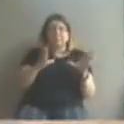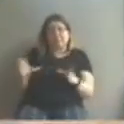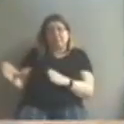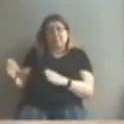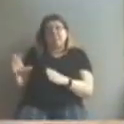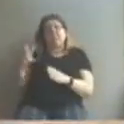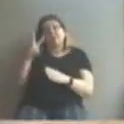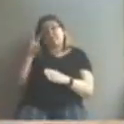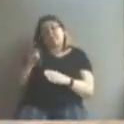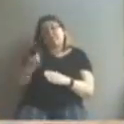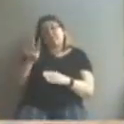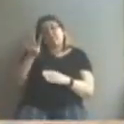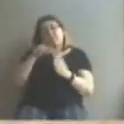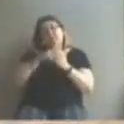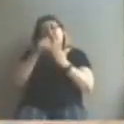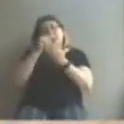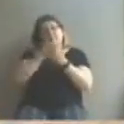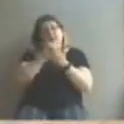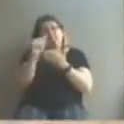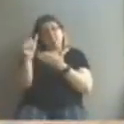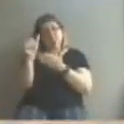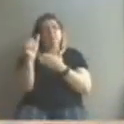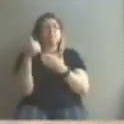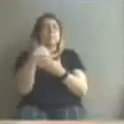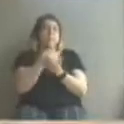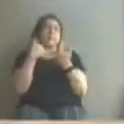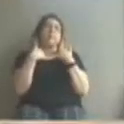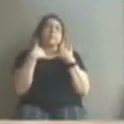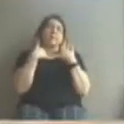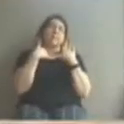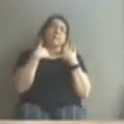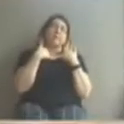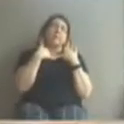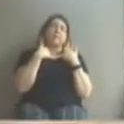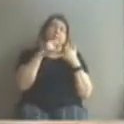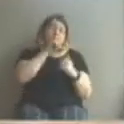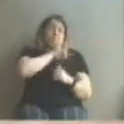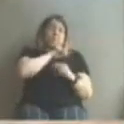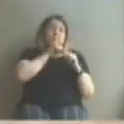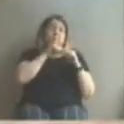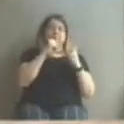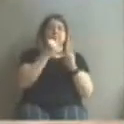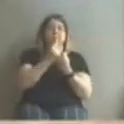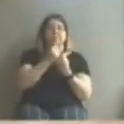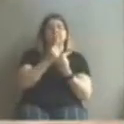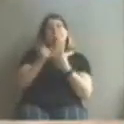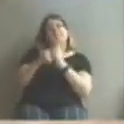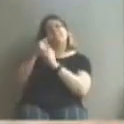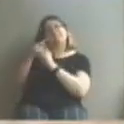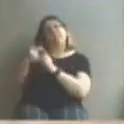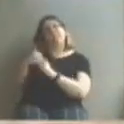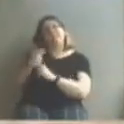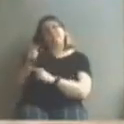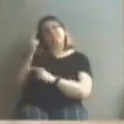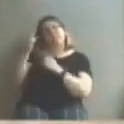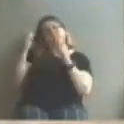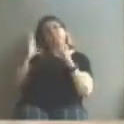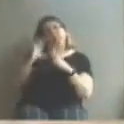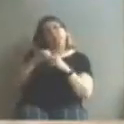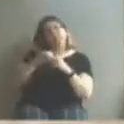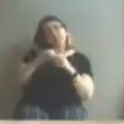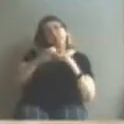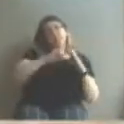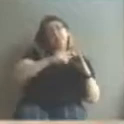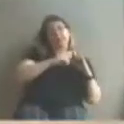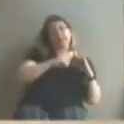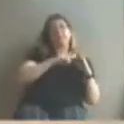that $2.4 million that was assigned. So we have a very quality team. In addition, we kind of had two directors in the beginning because